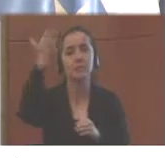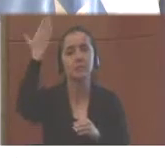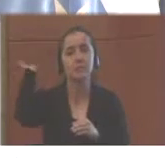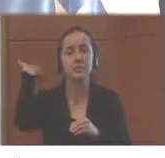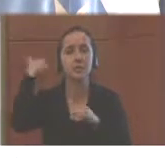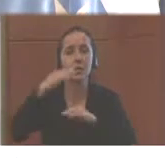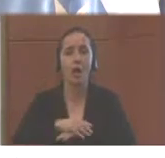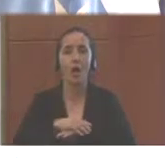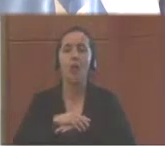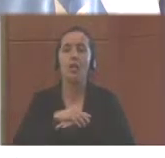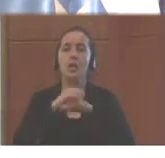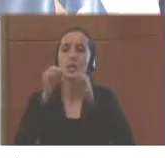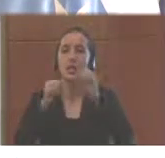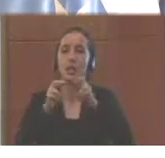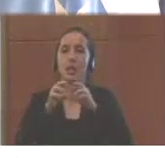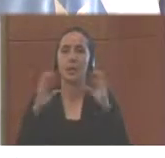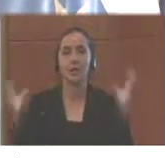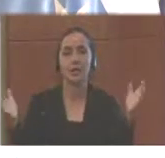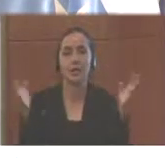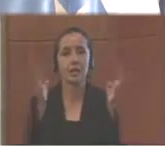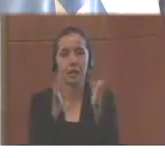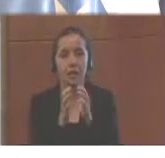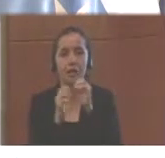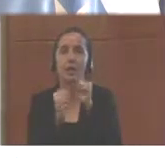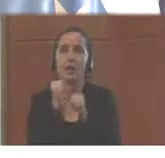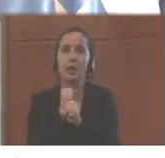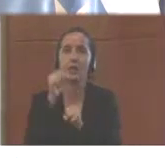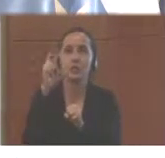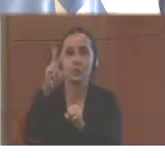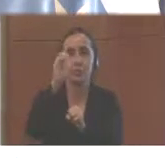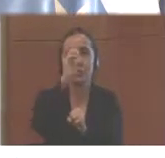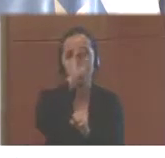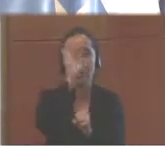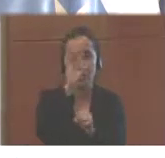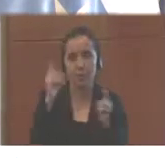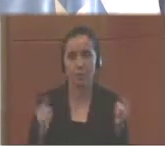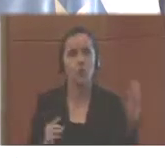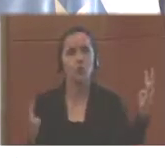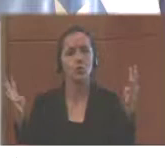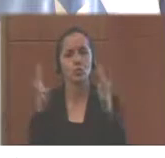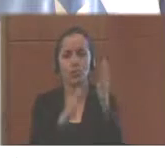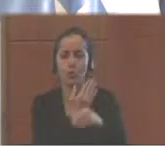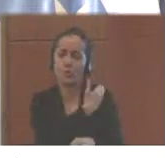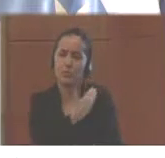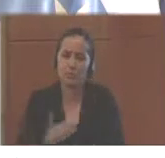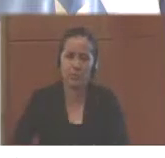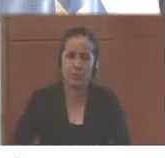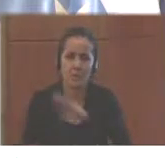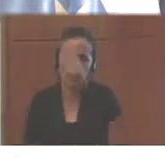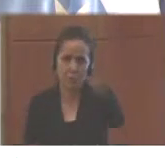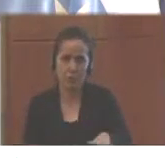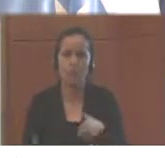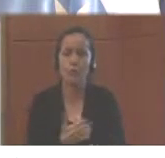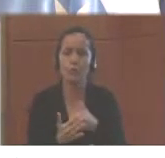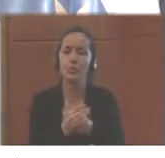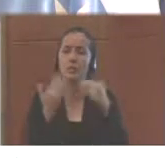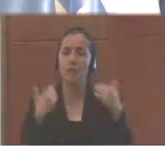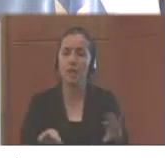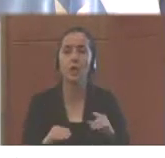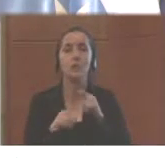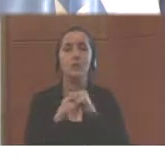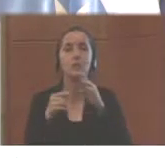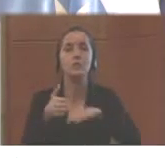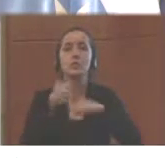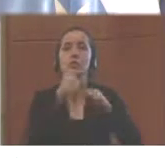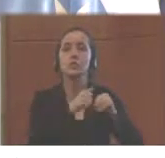During the summit of Mercosur of Asociación Paraguay carried out in July 2009, the presidents and foreign affairs ministers of the region decided to